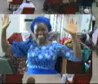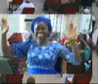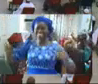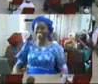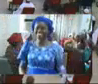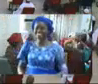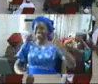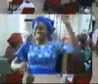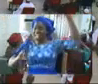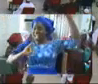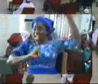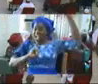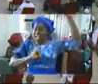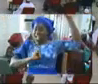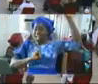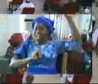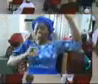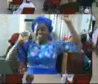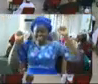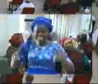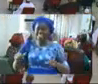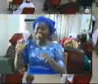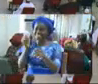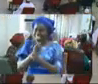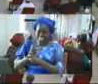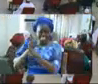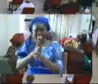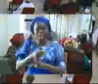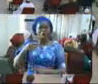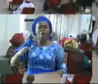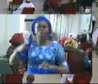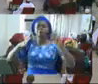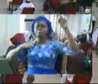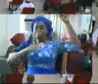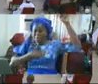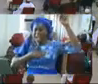I can take care of my own.